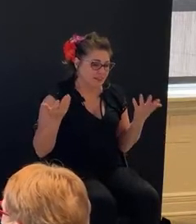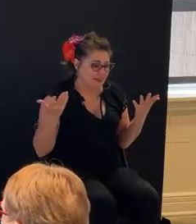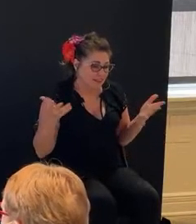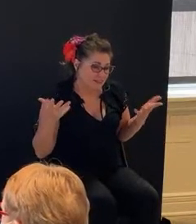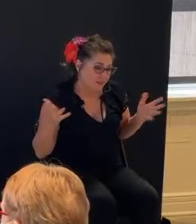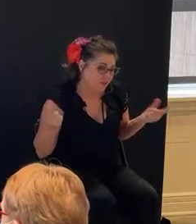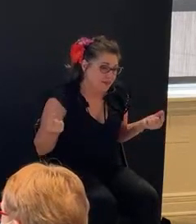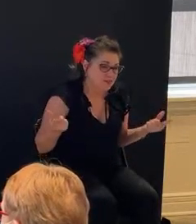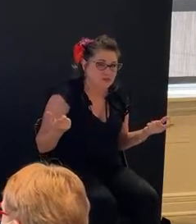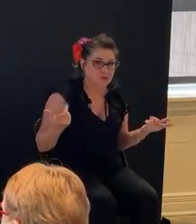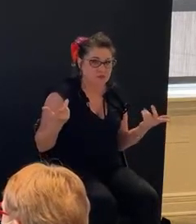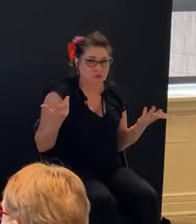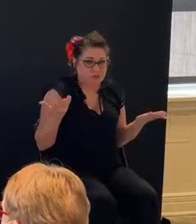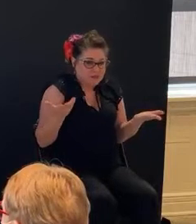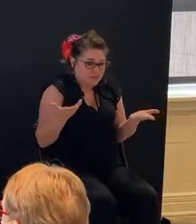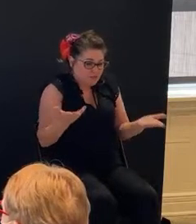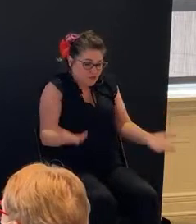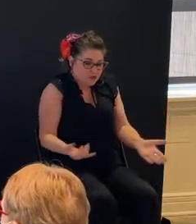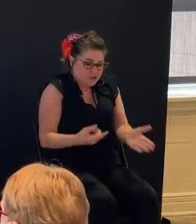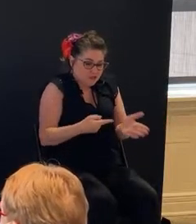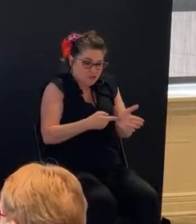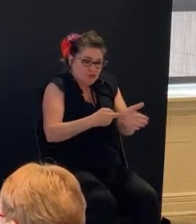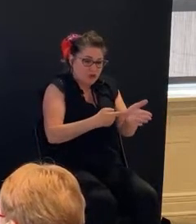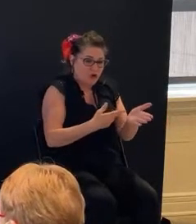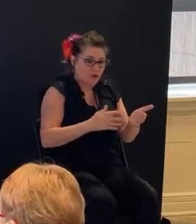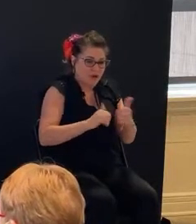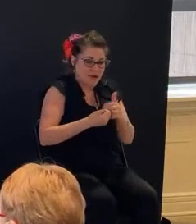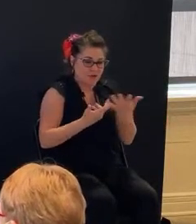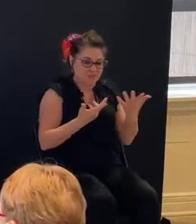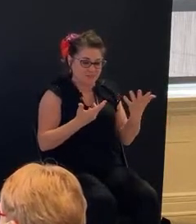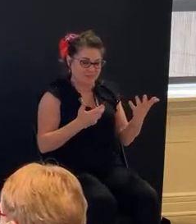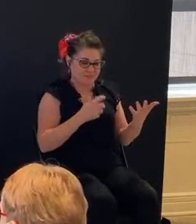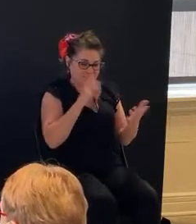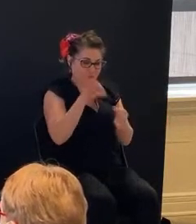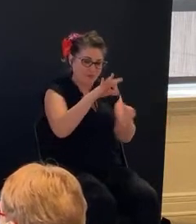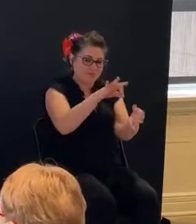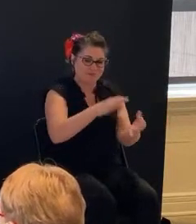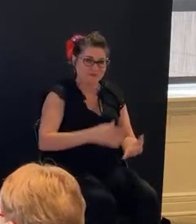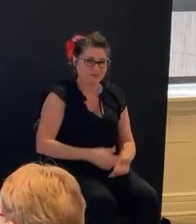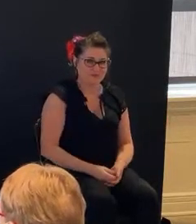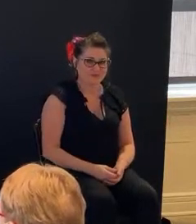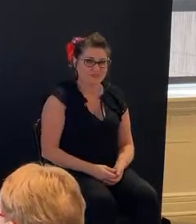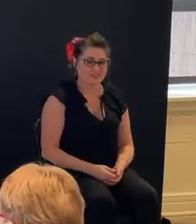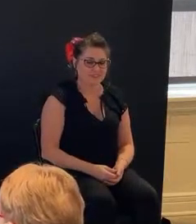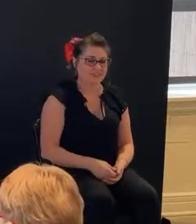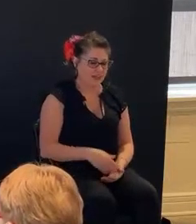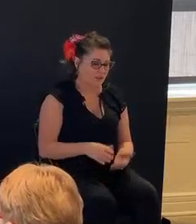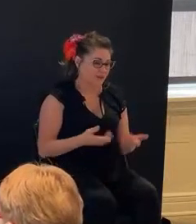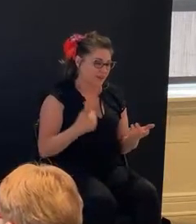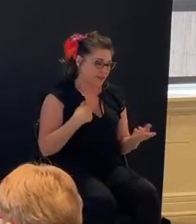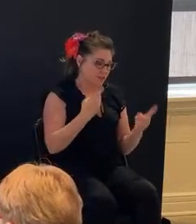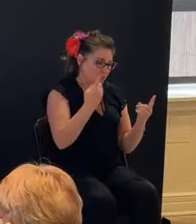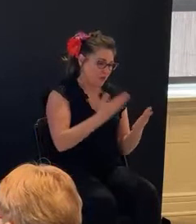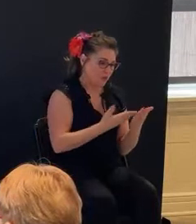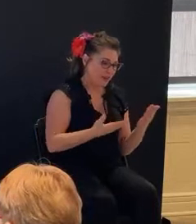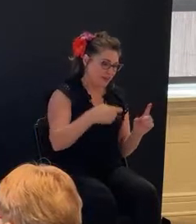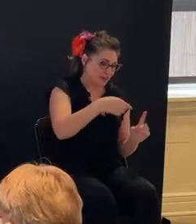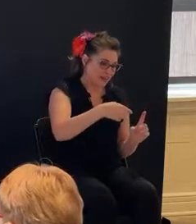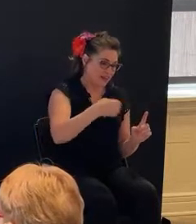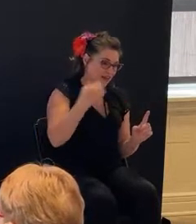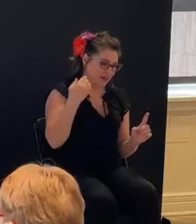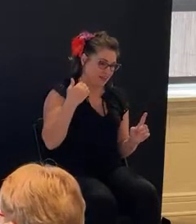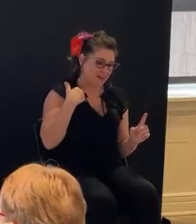just show this kind of messy middle of it, of this one particular type that I happen to know, to say nothing of all of